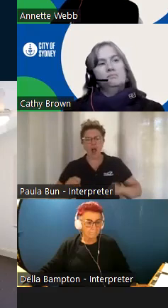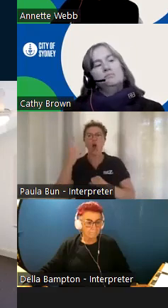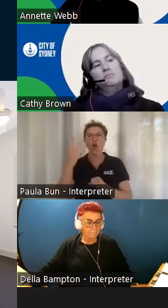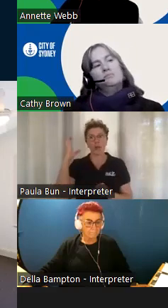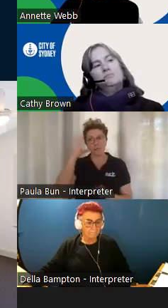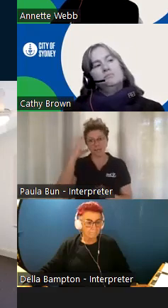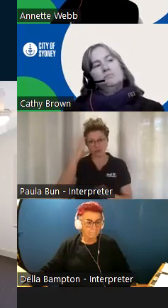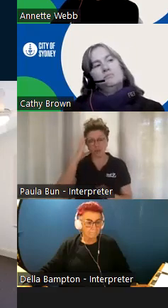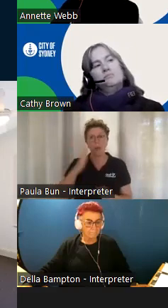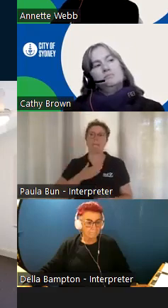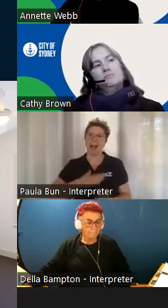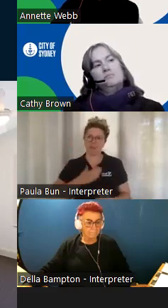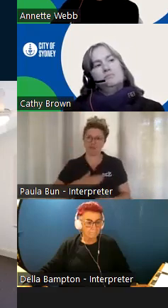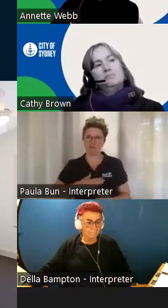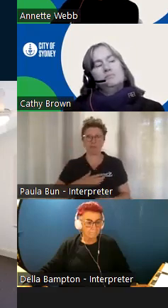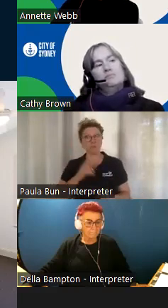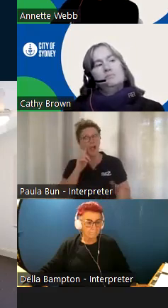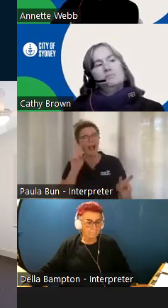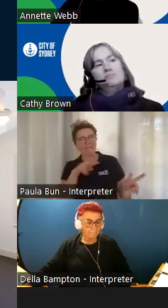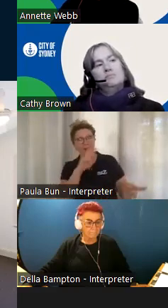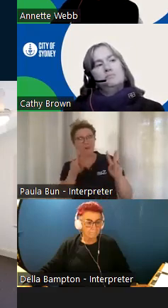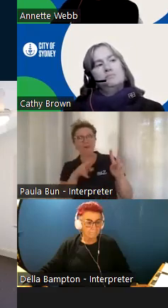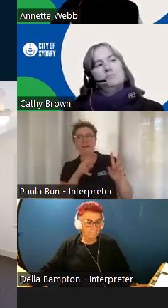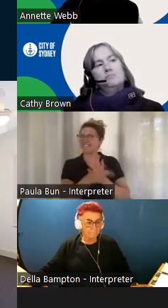So let's have a look now at the,